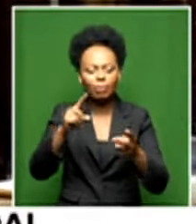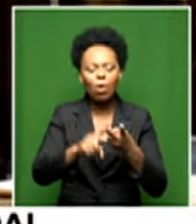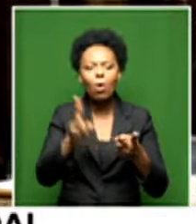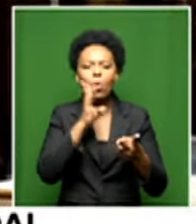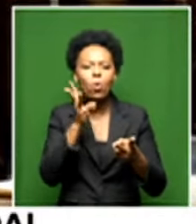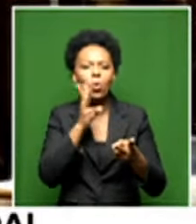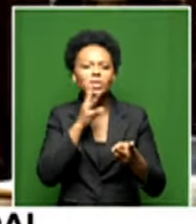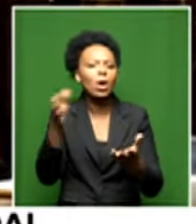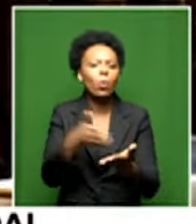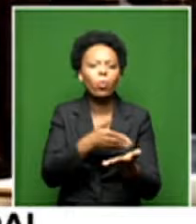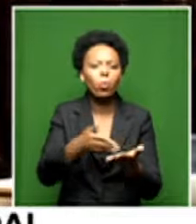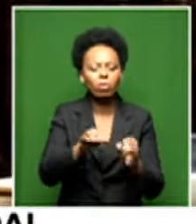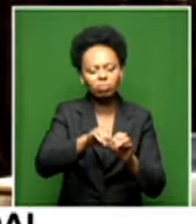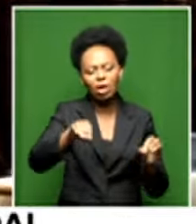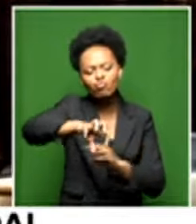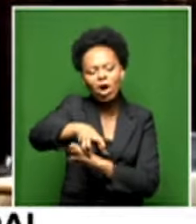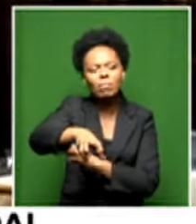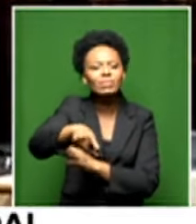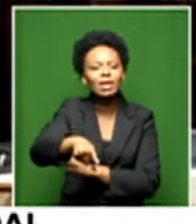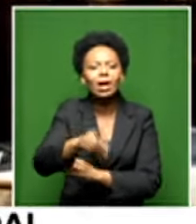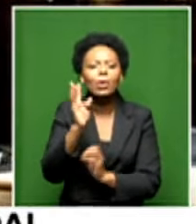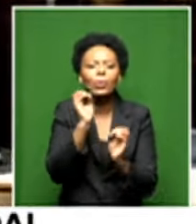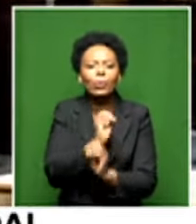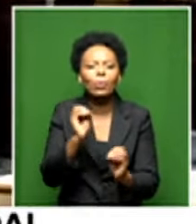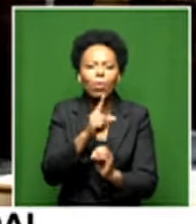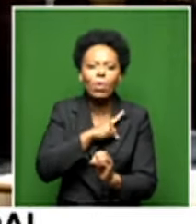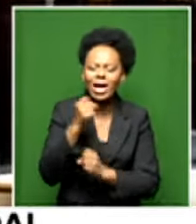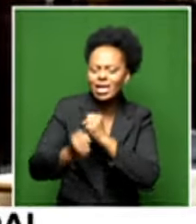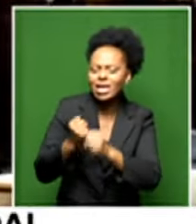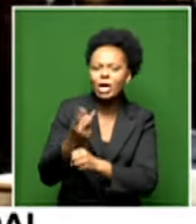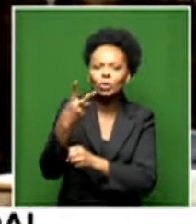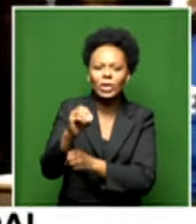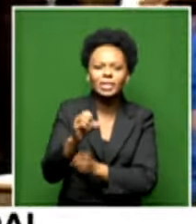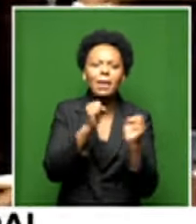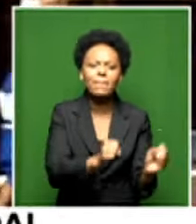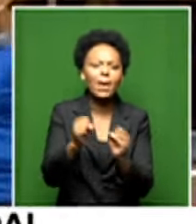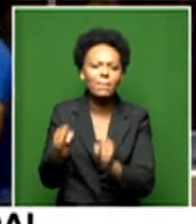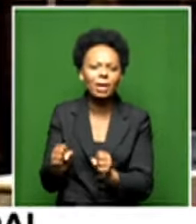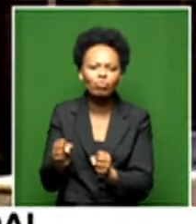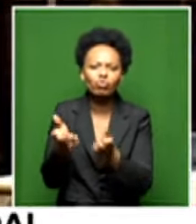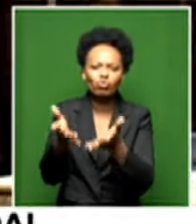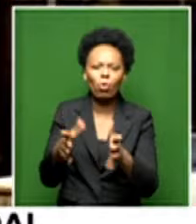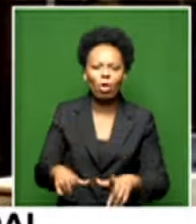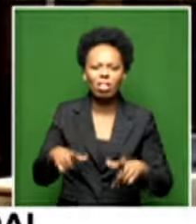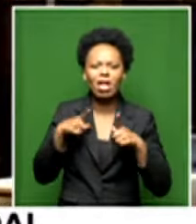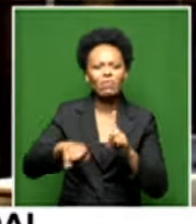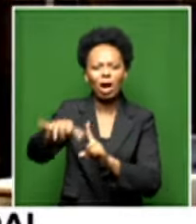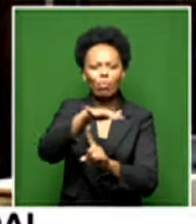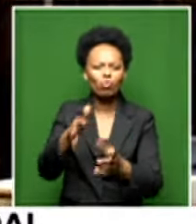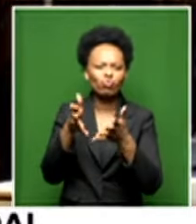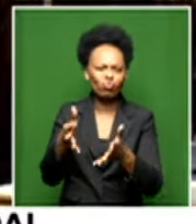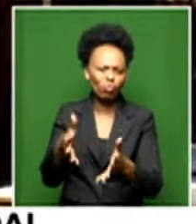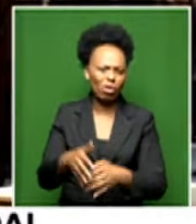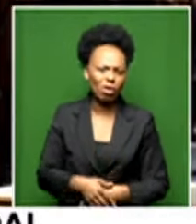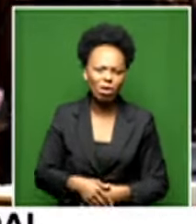homes. I don't understand. We have a community that's there for 20 years, and yet they're still sitting without even the most basic of services. The community